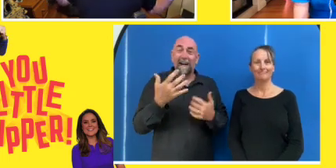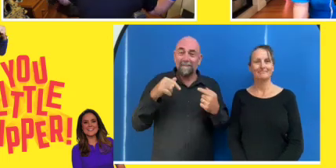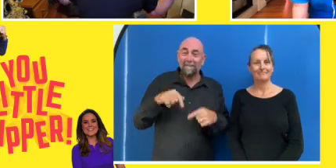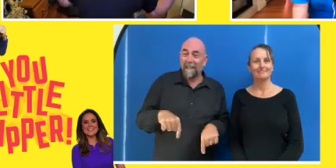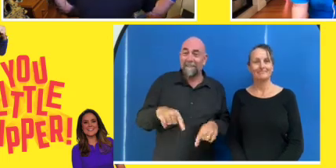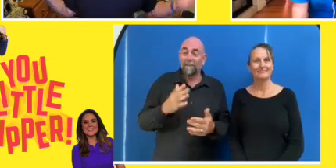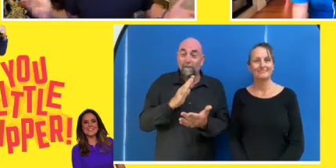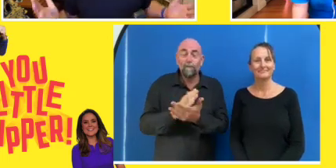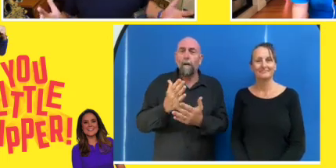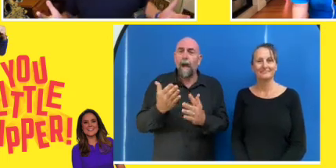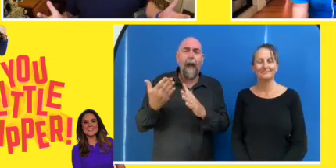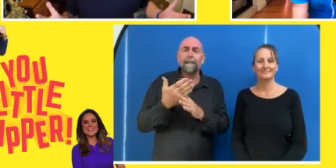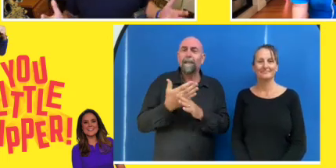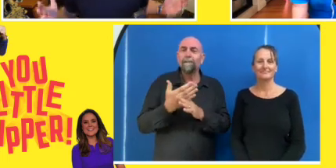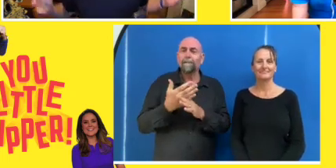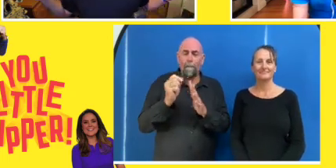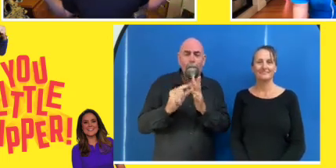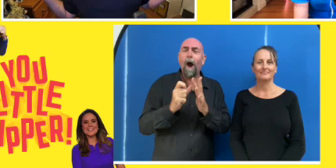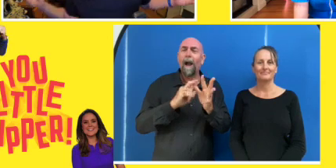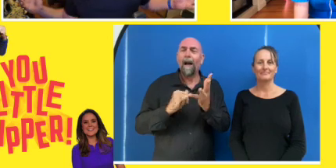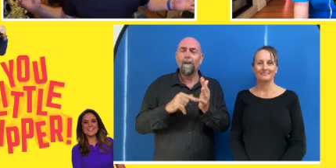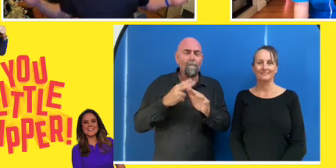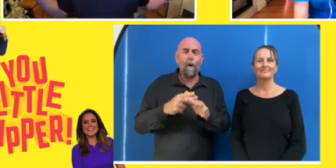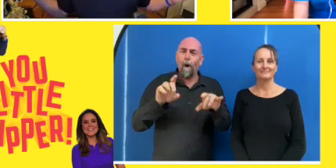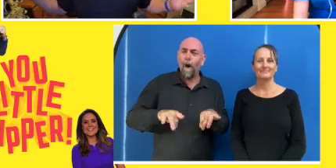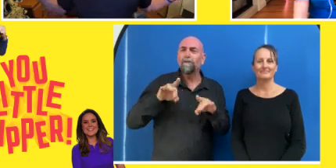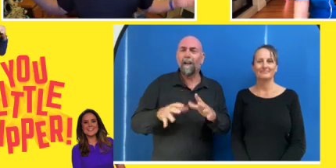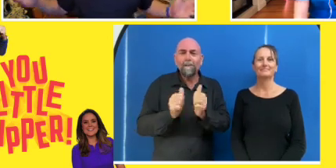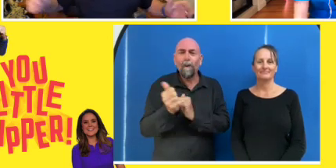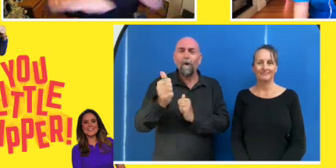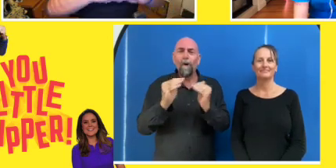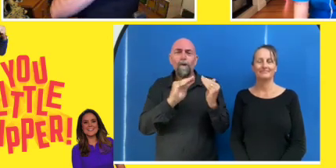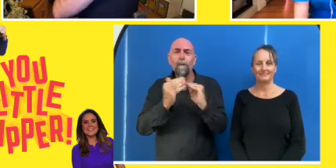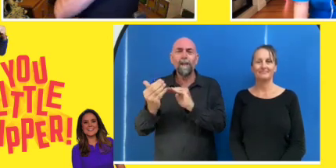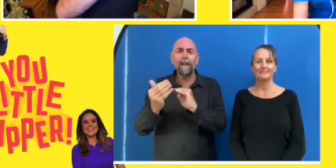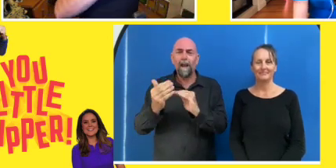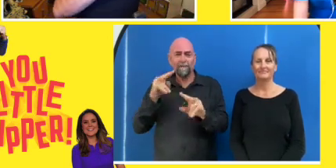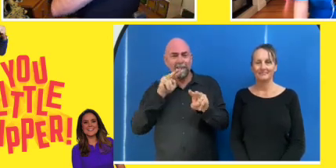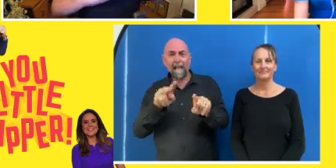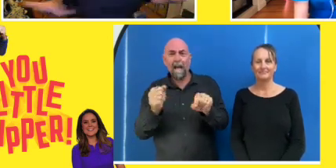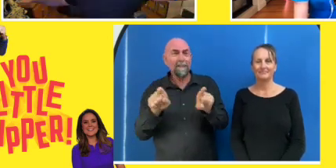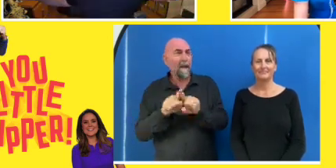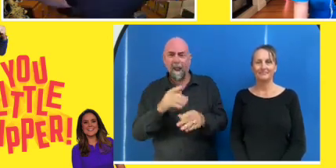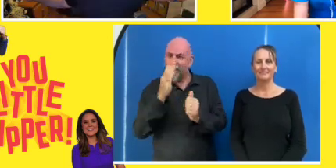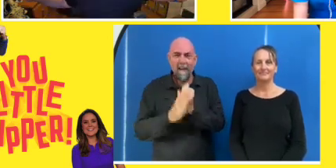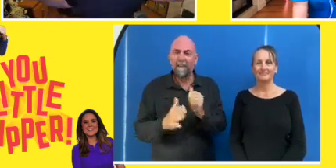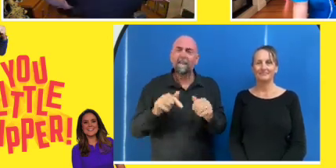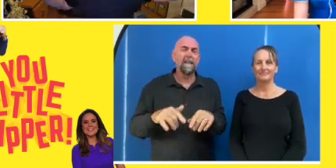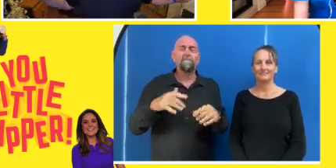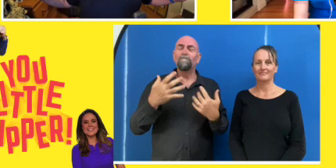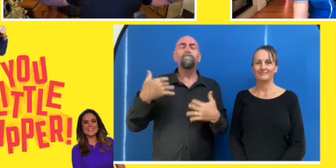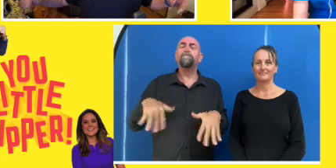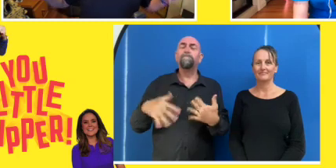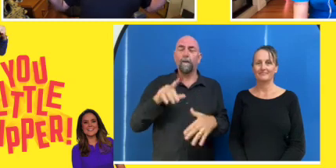is the most accessible podcast that Australian sports community has ever seen. Transcripts